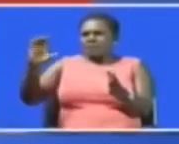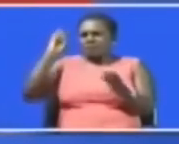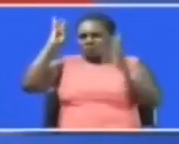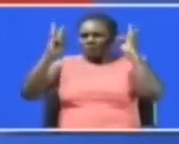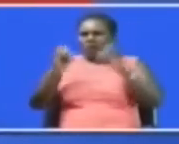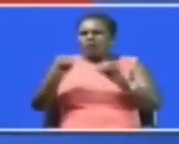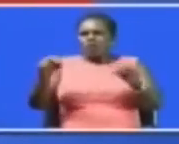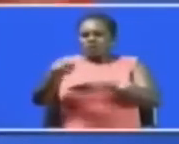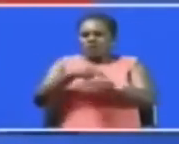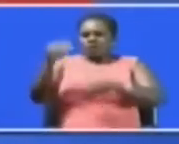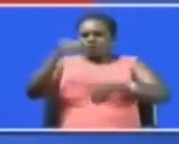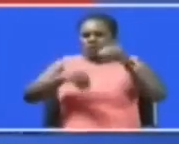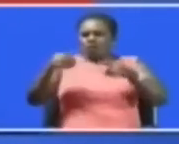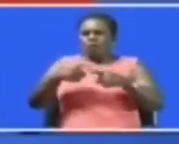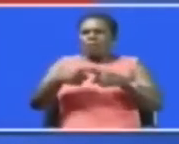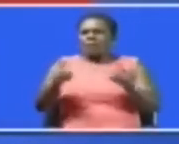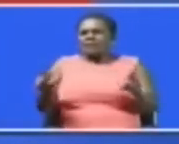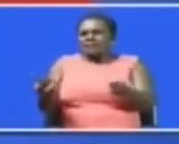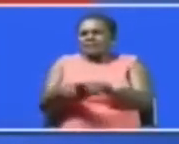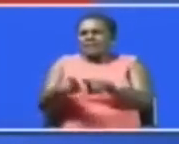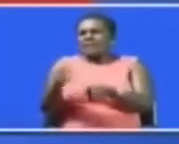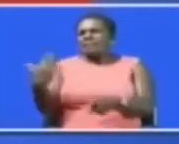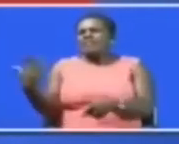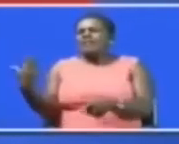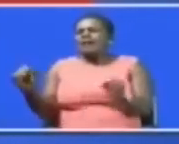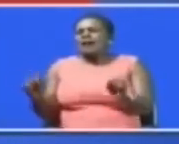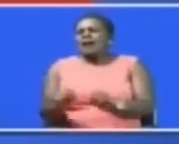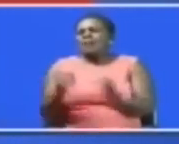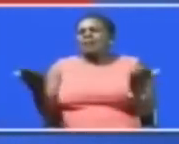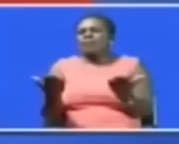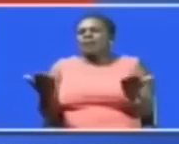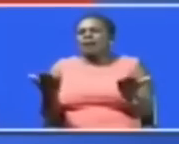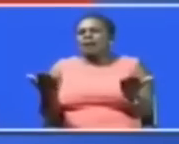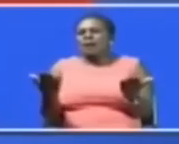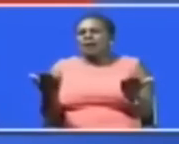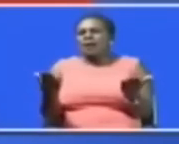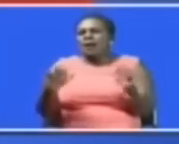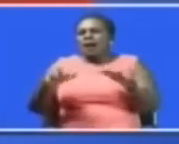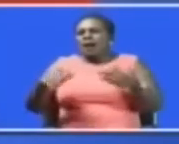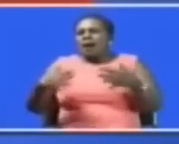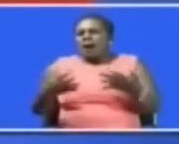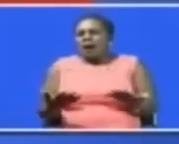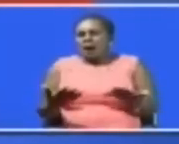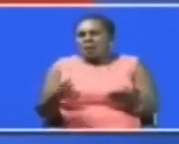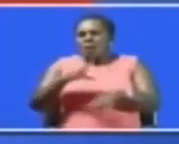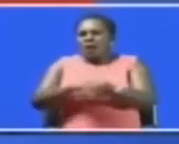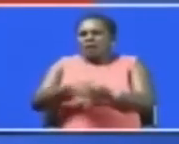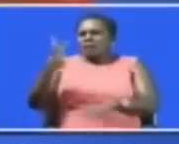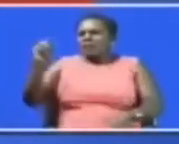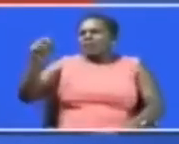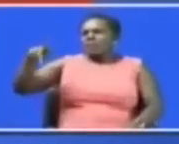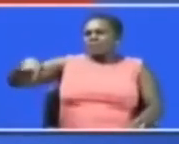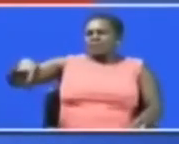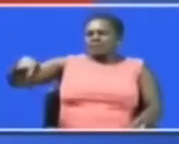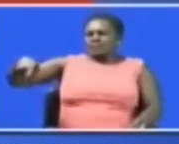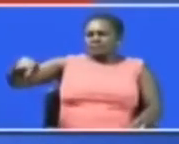have to worry about national elections. But you see, the same thing will go to a debate about how you got certain number of MPs, you